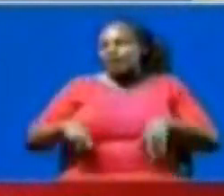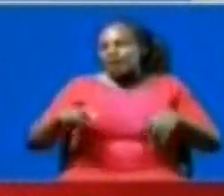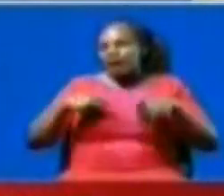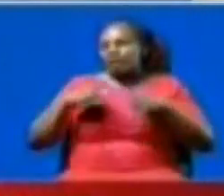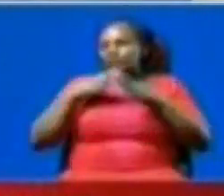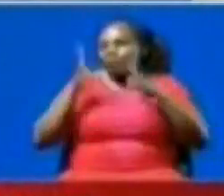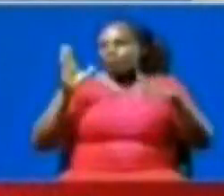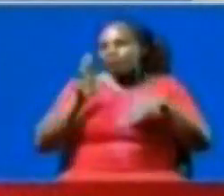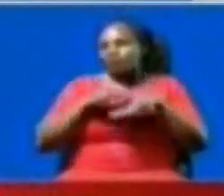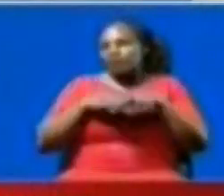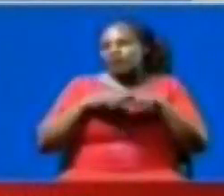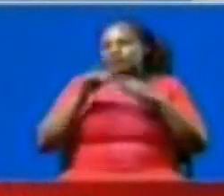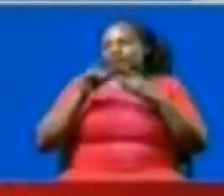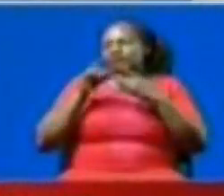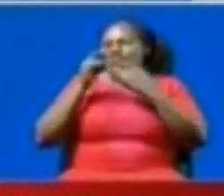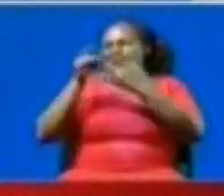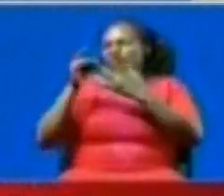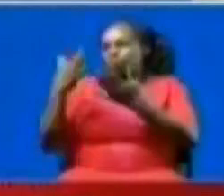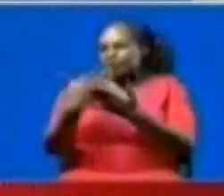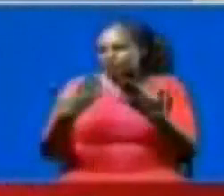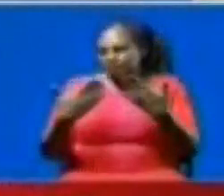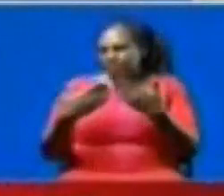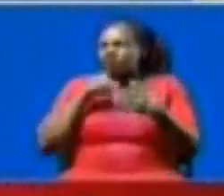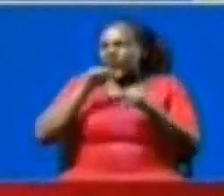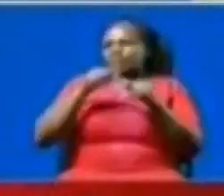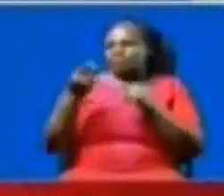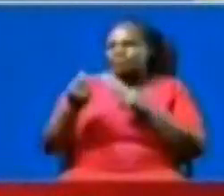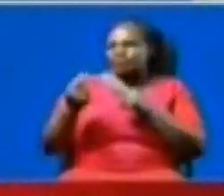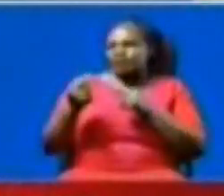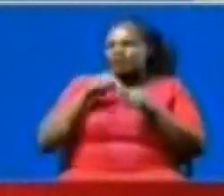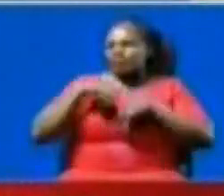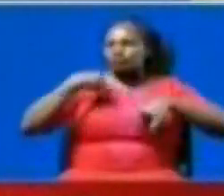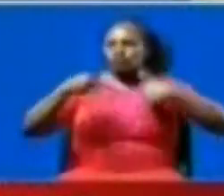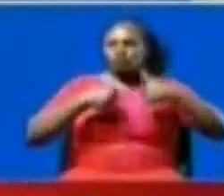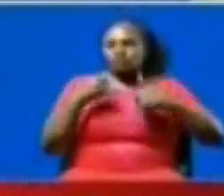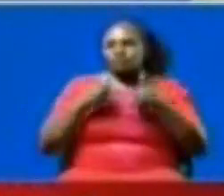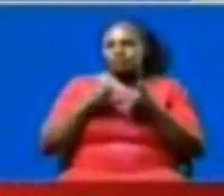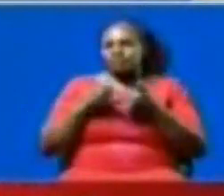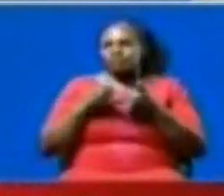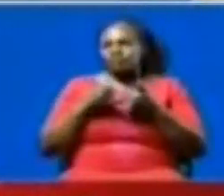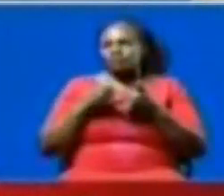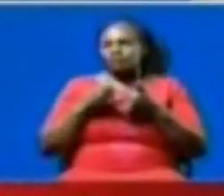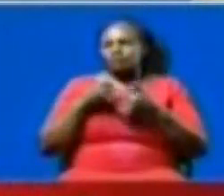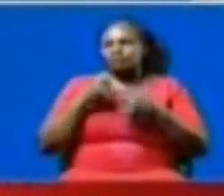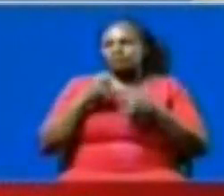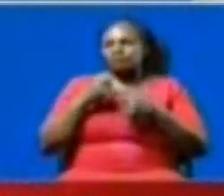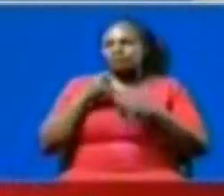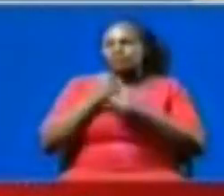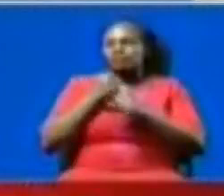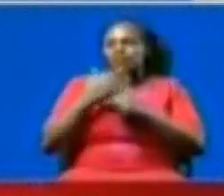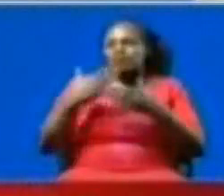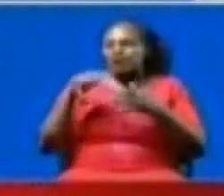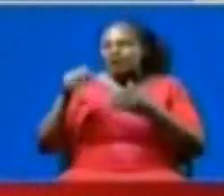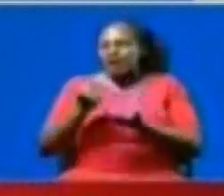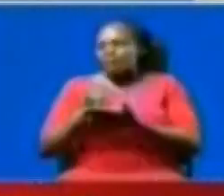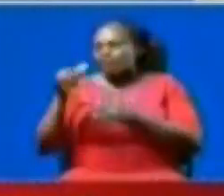than just about privileges. It's not about money, it's about happiness. And if she can make some underprivileged